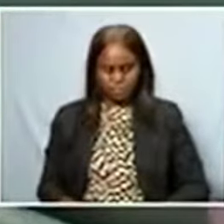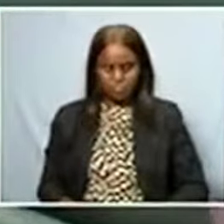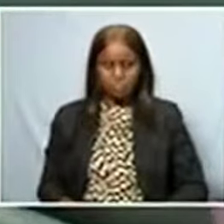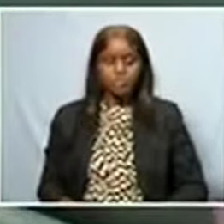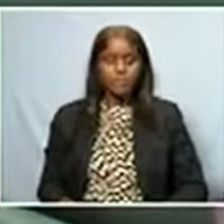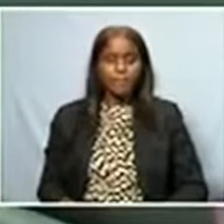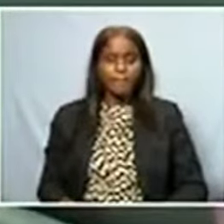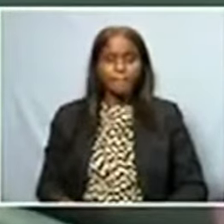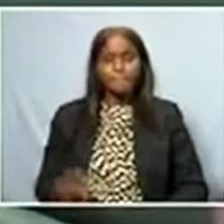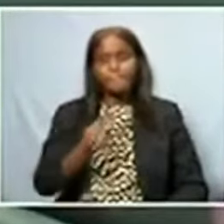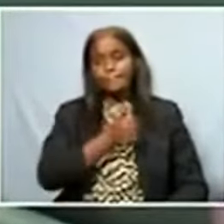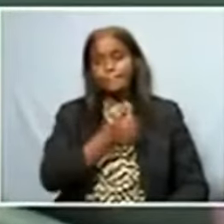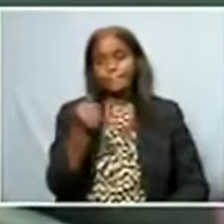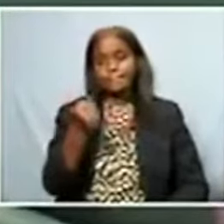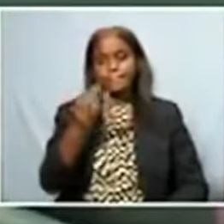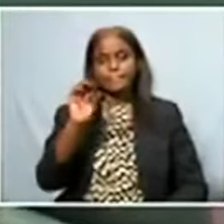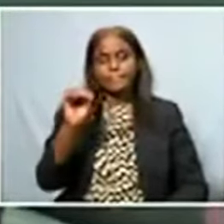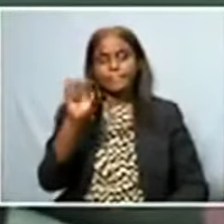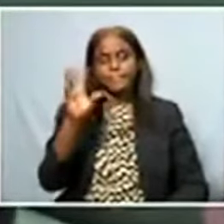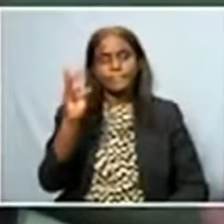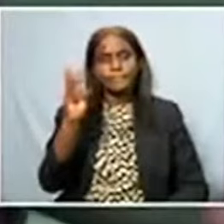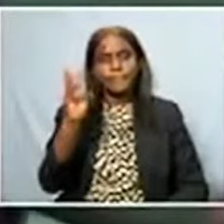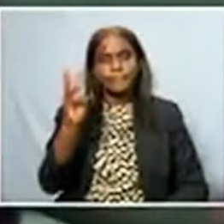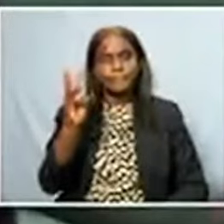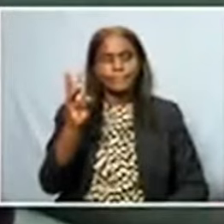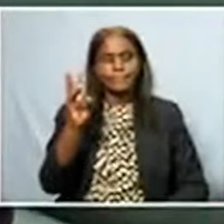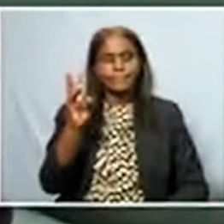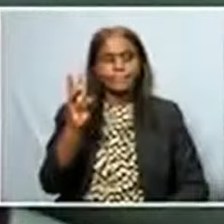We move to head 06,